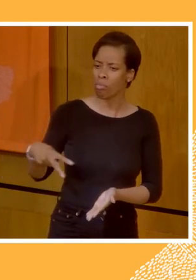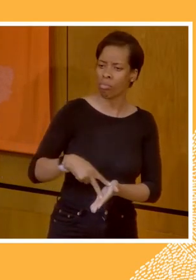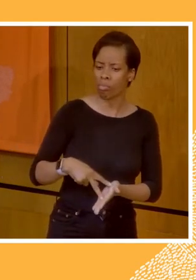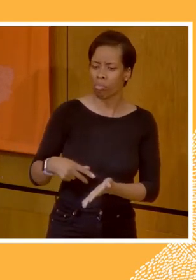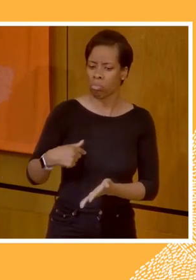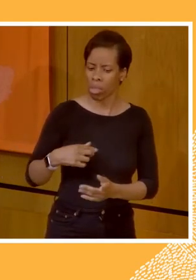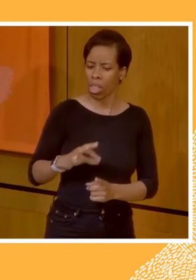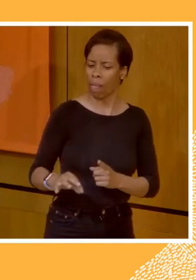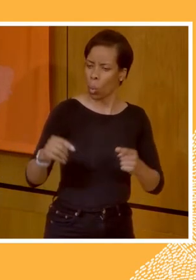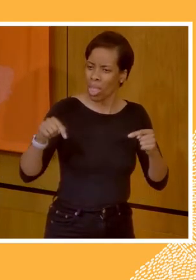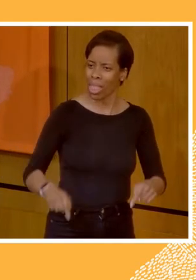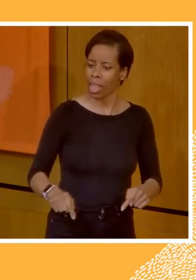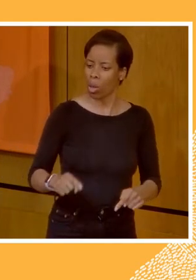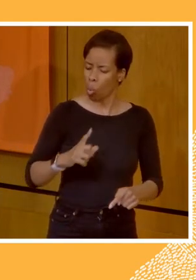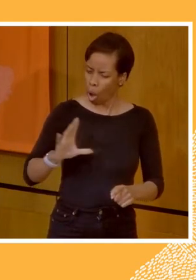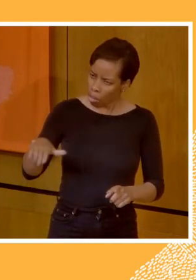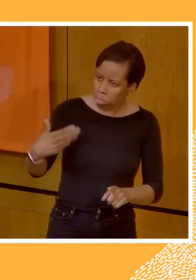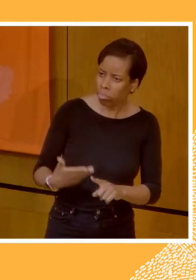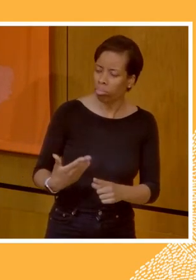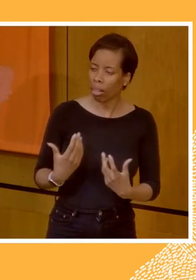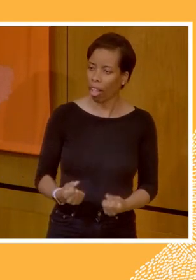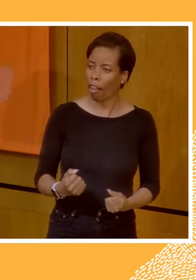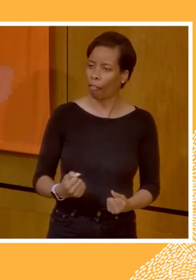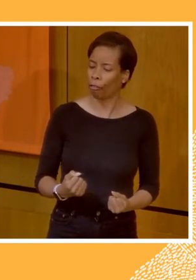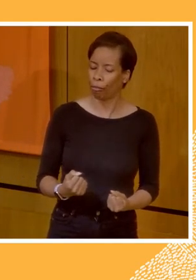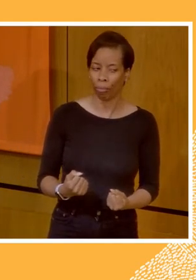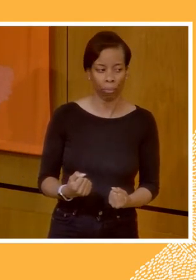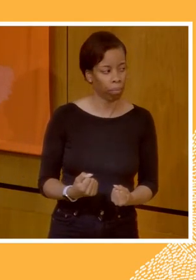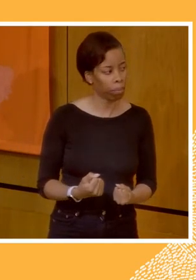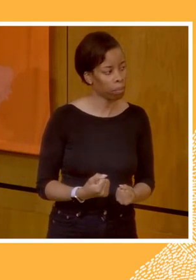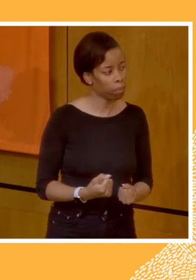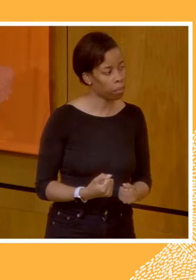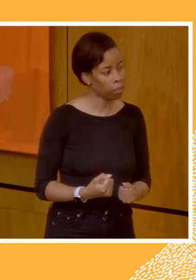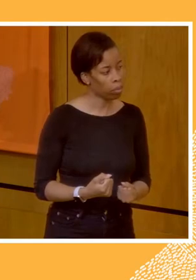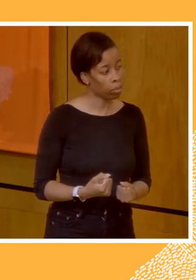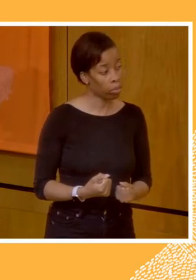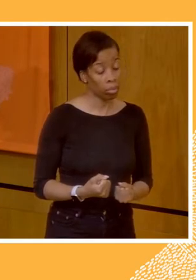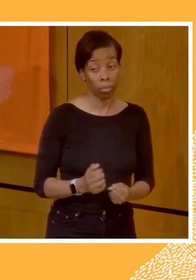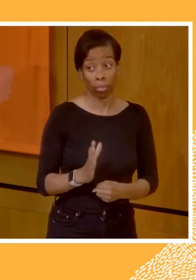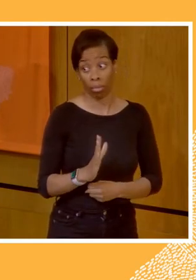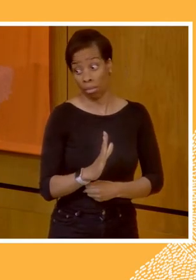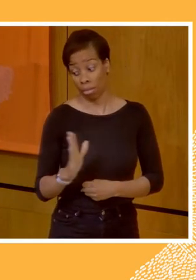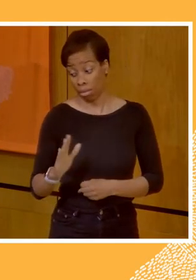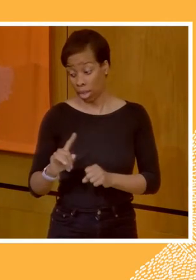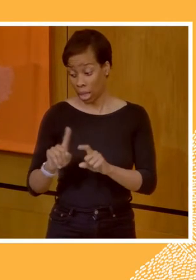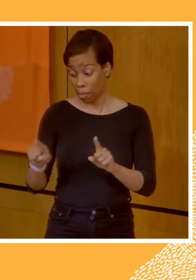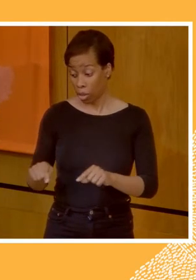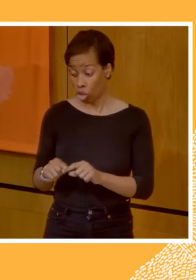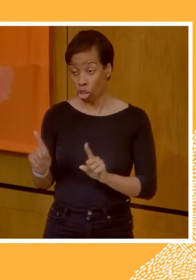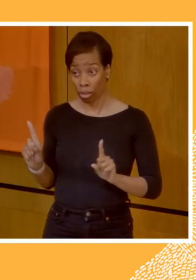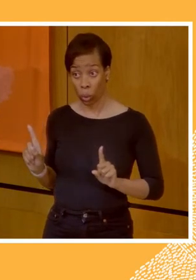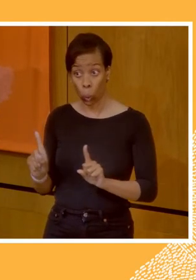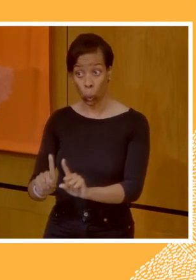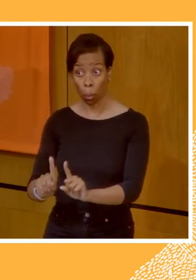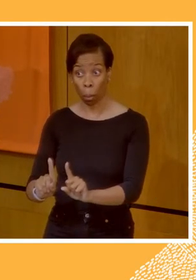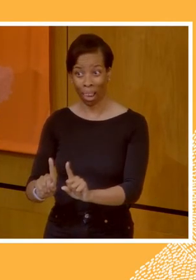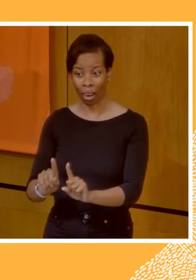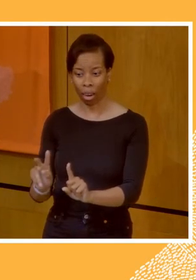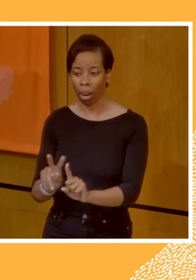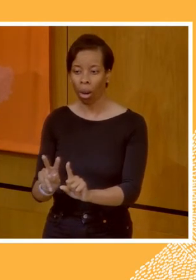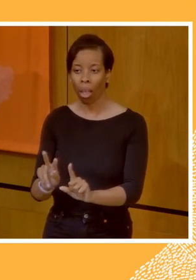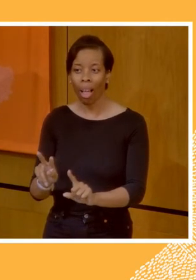him, the stern face, yeah. So on the other end, we have two elders, Samuel